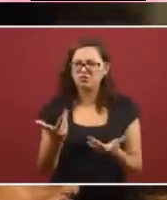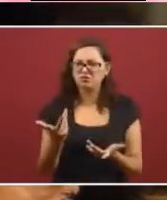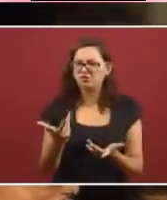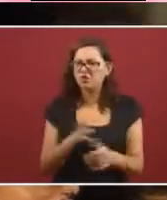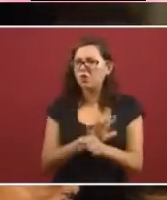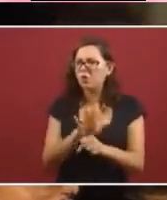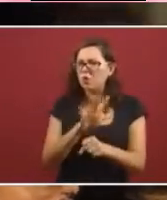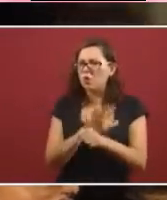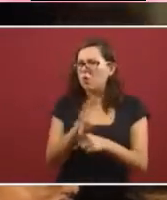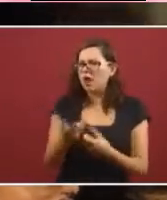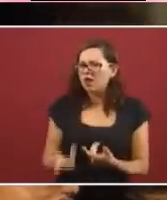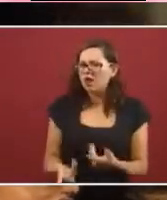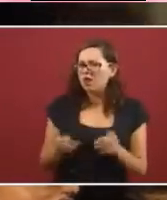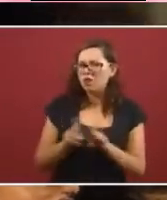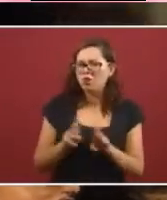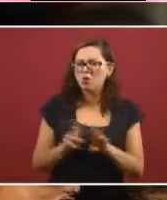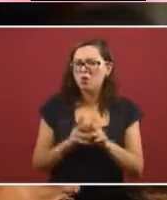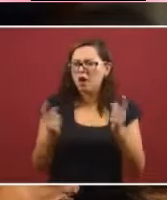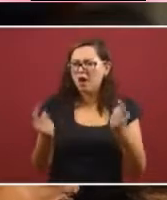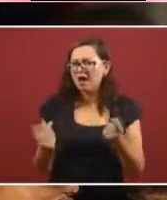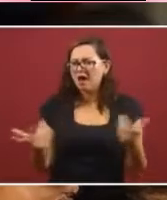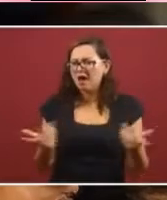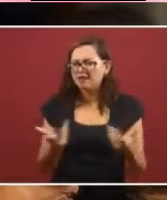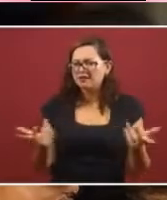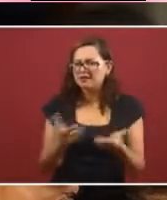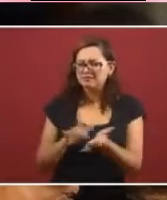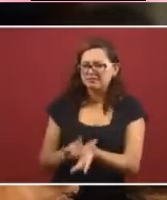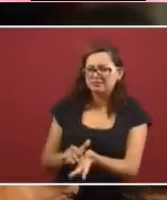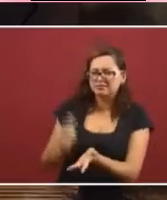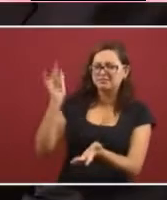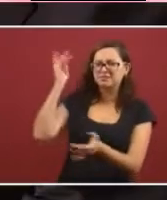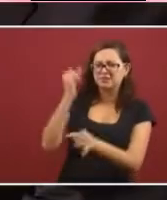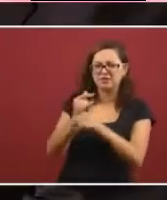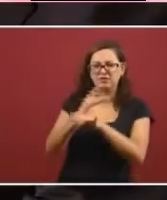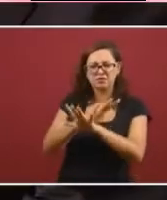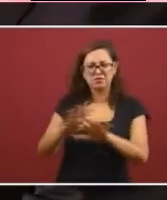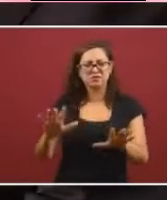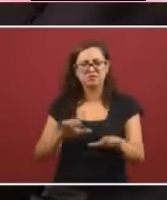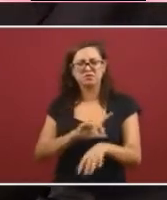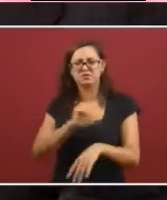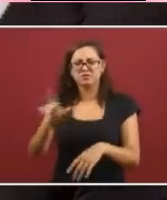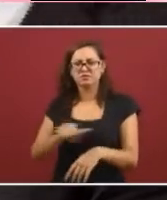your public opinion, and what information are you using?